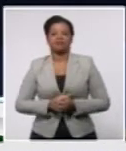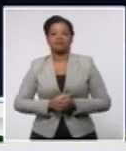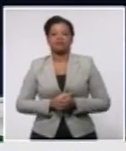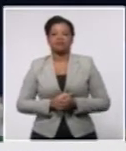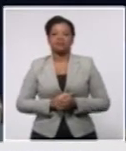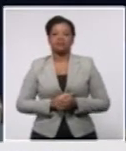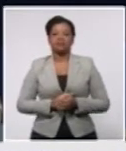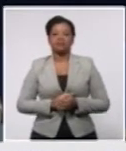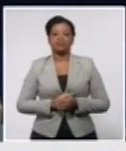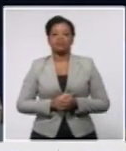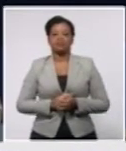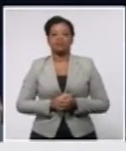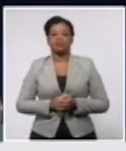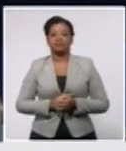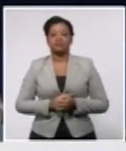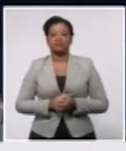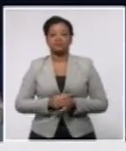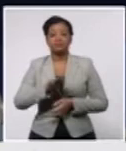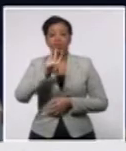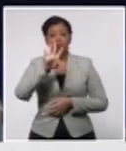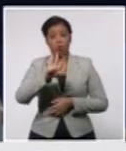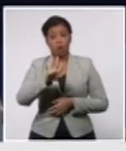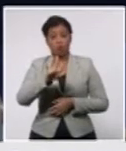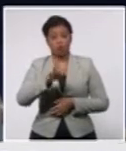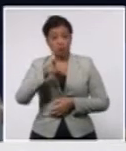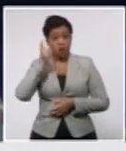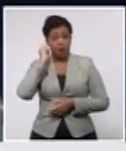50.6% are from the male sex.